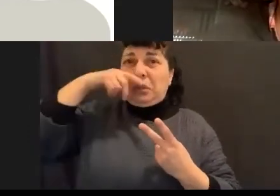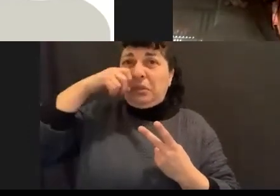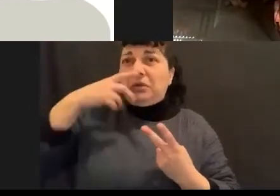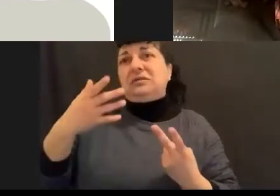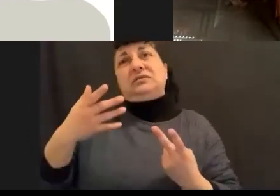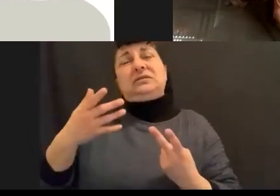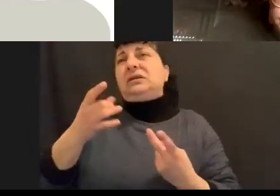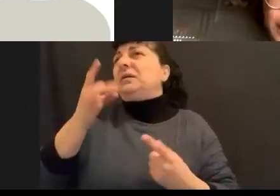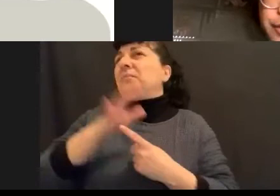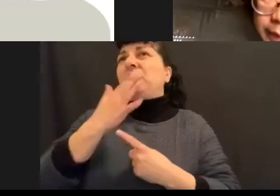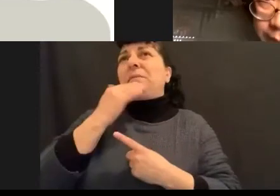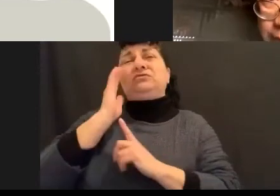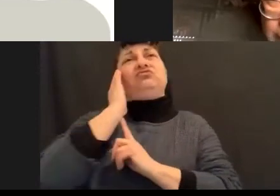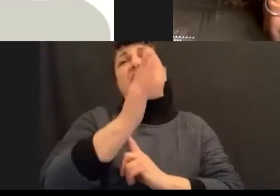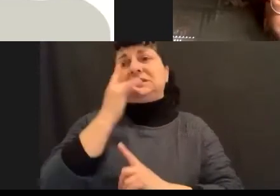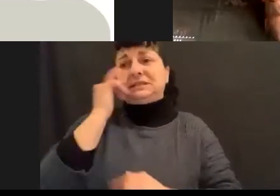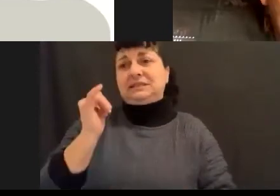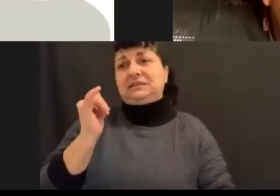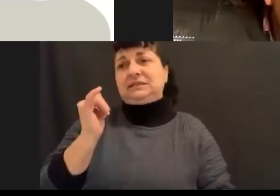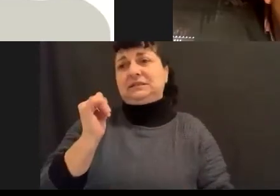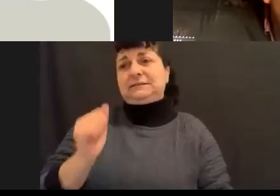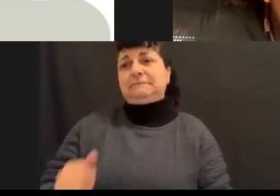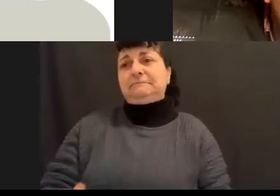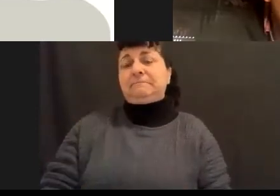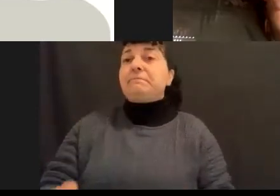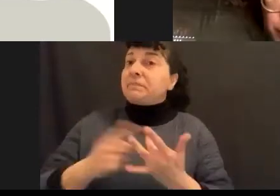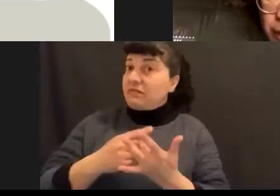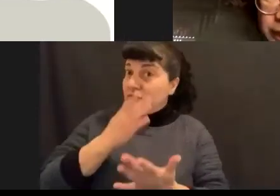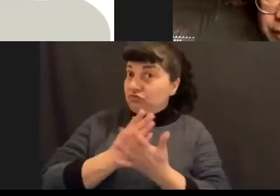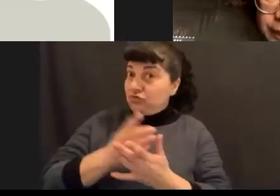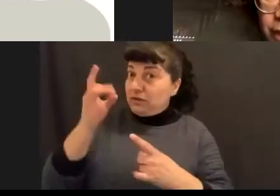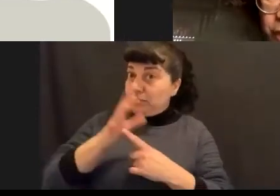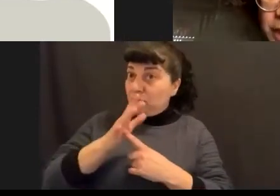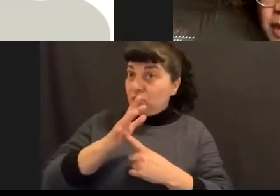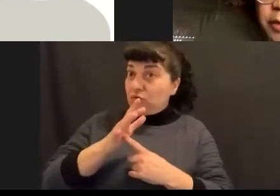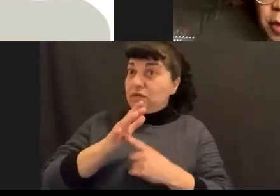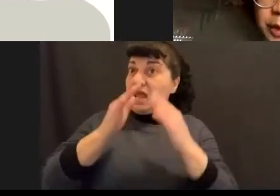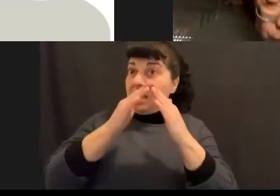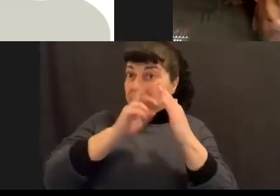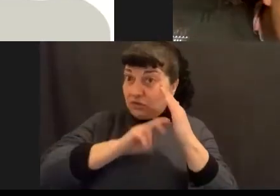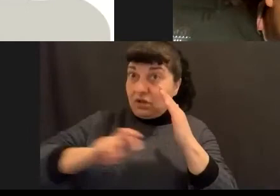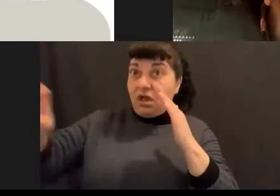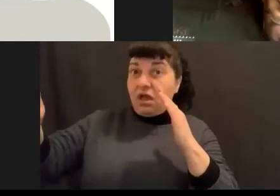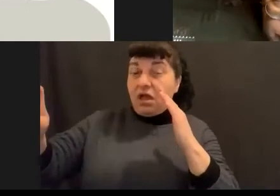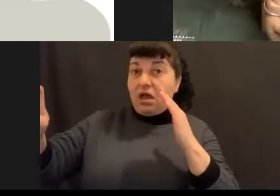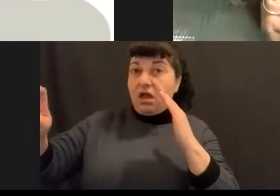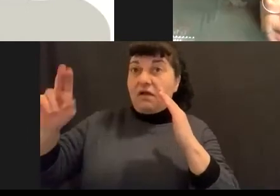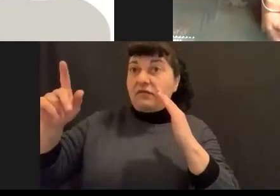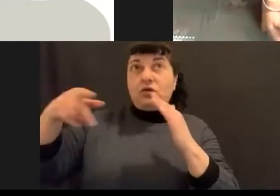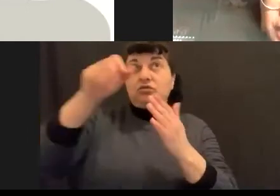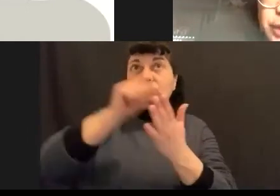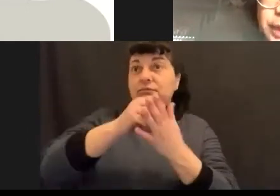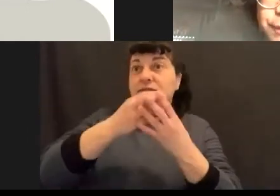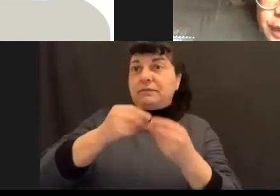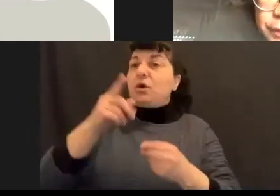as soon as possible. Secondly, it's really important that people wear masks everywhere when leaving their home. So we do have lots of evidence that